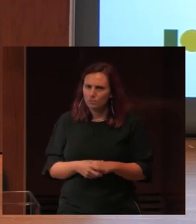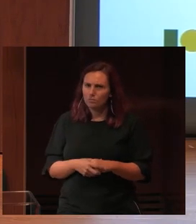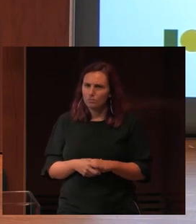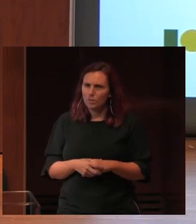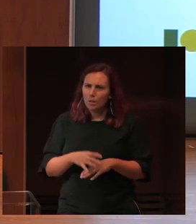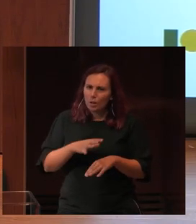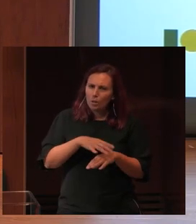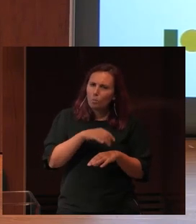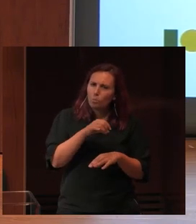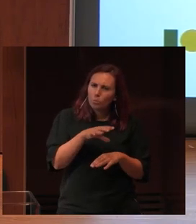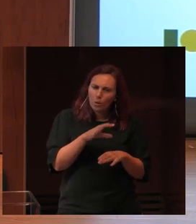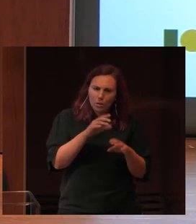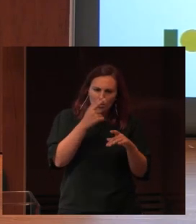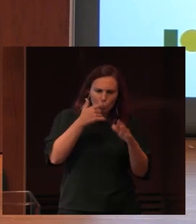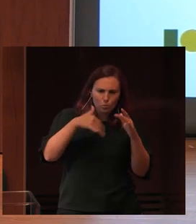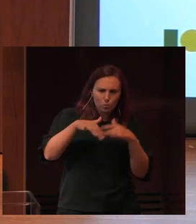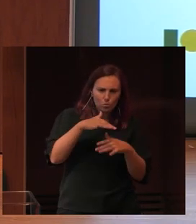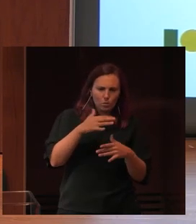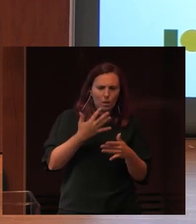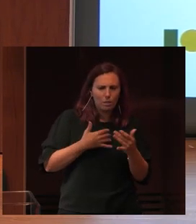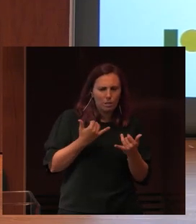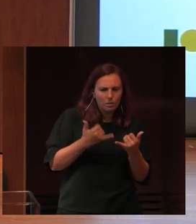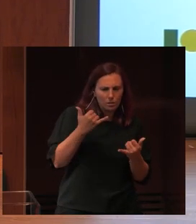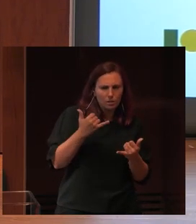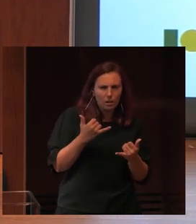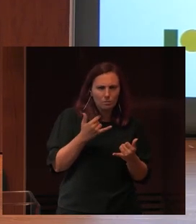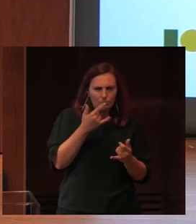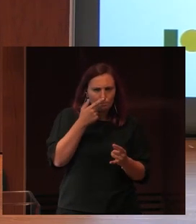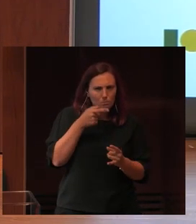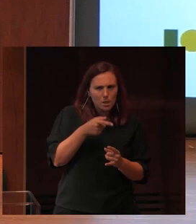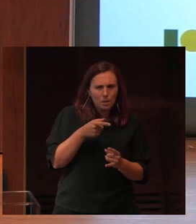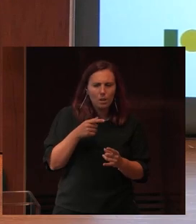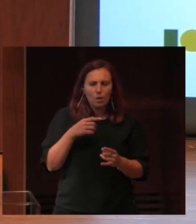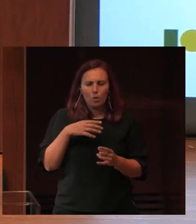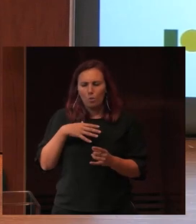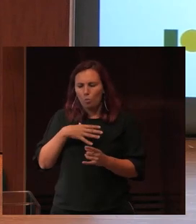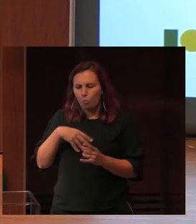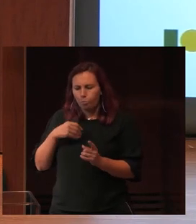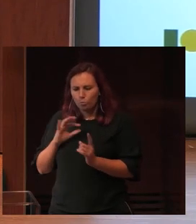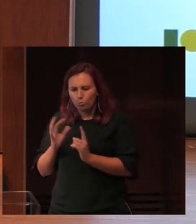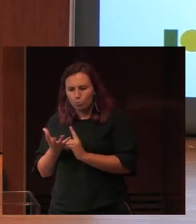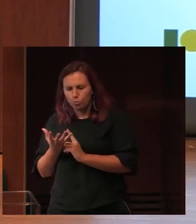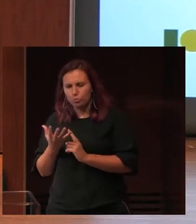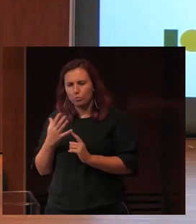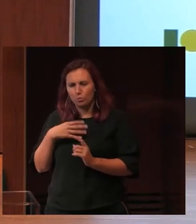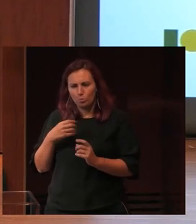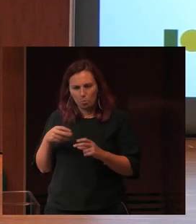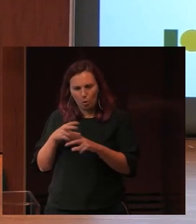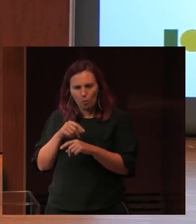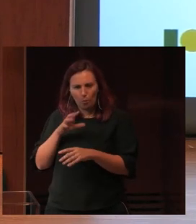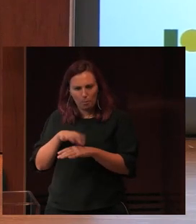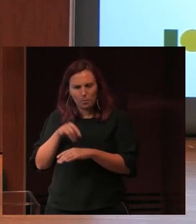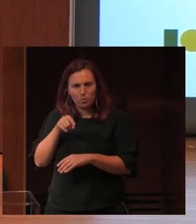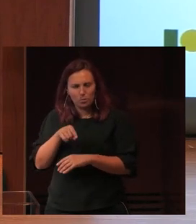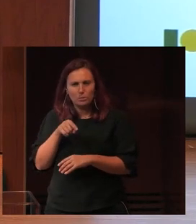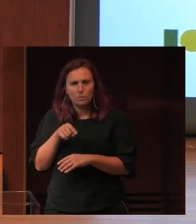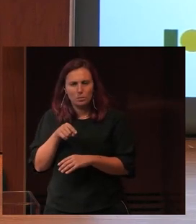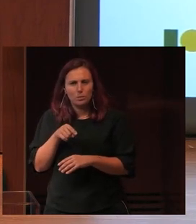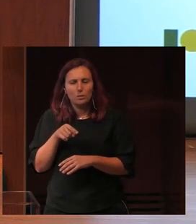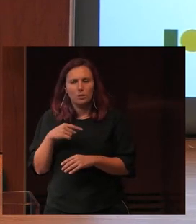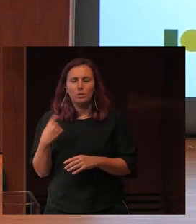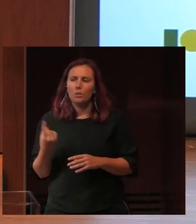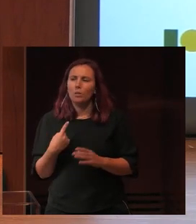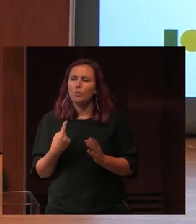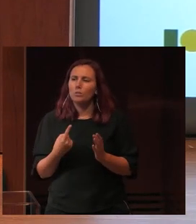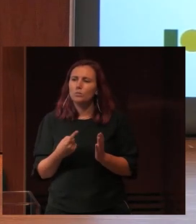new world that we are walking to. It's because of that we need that the librarians should